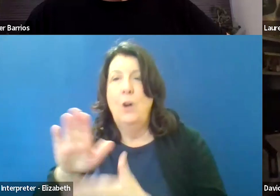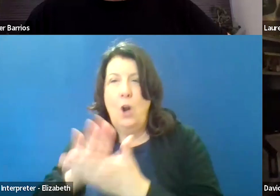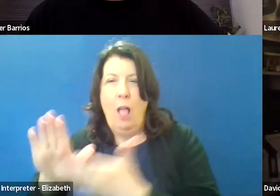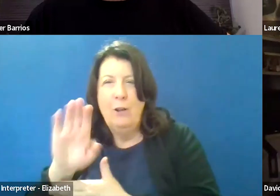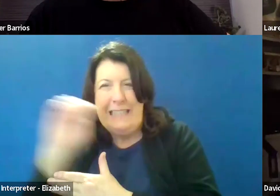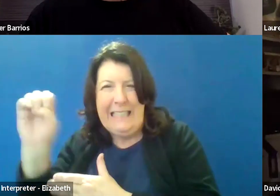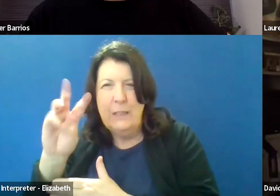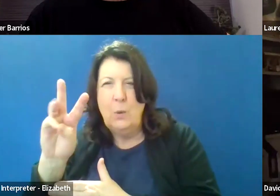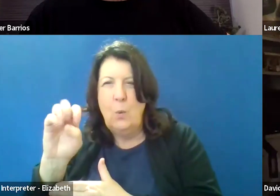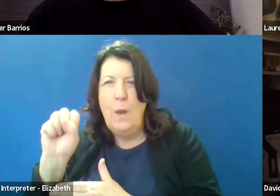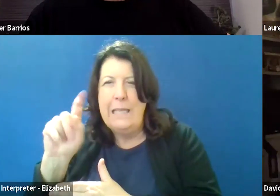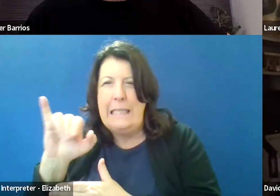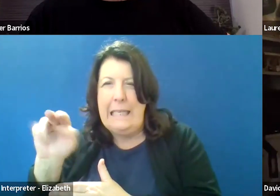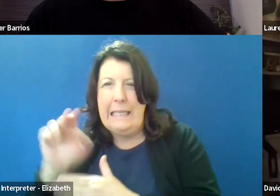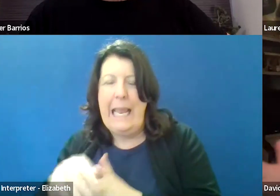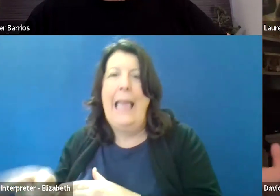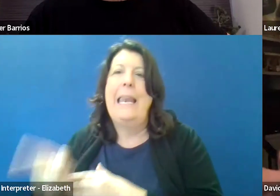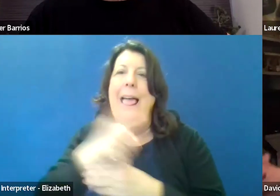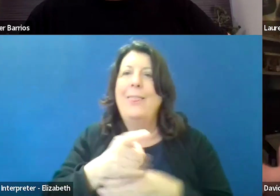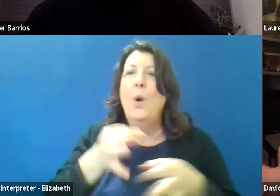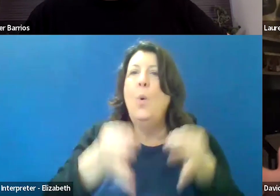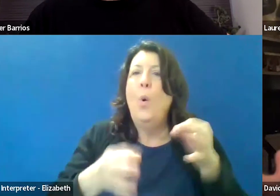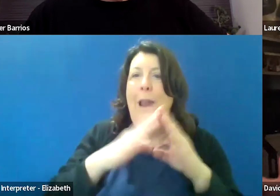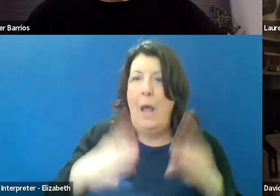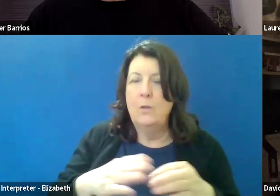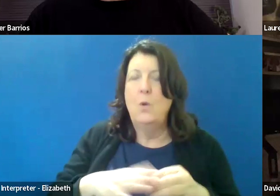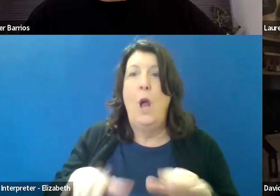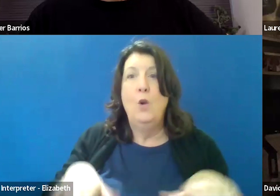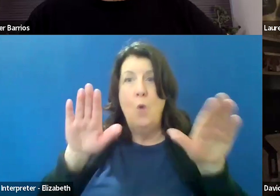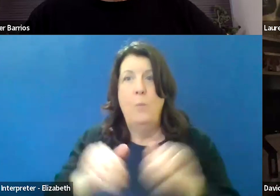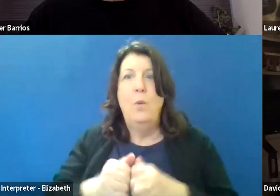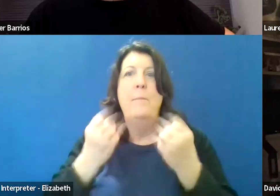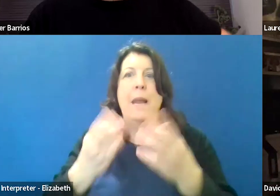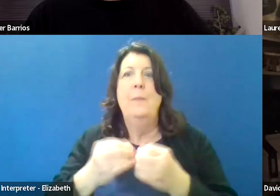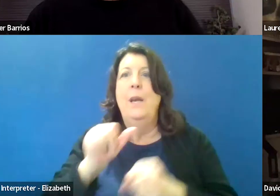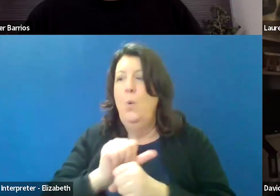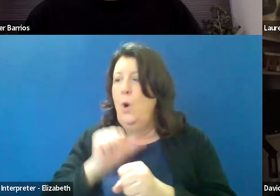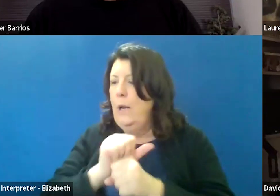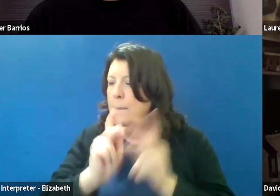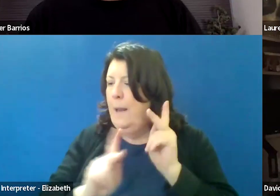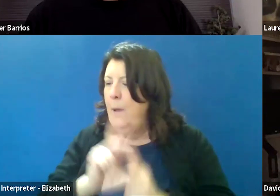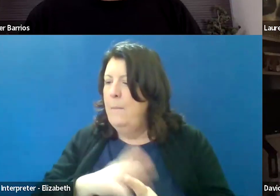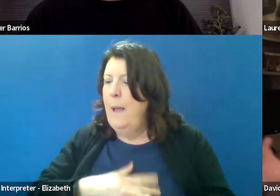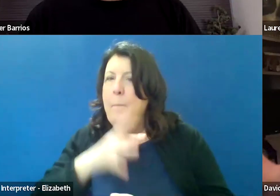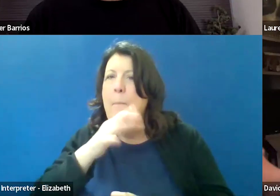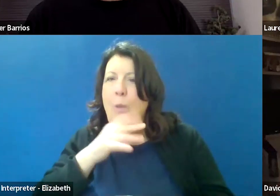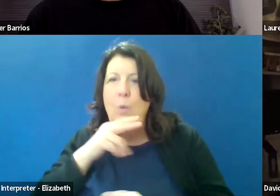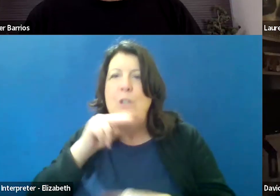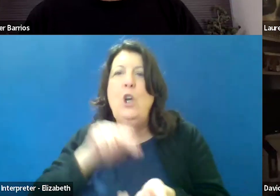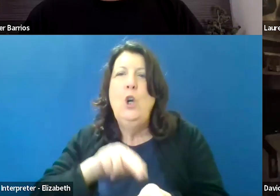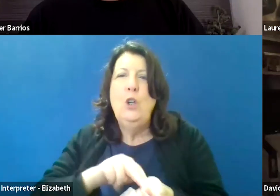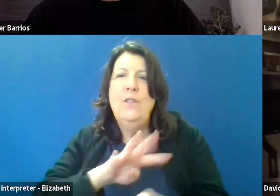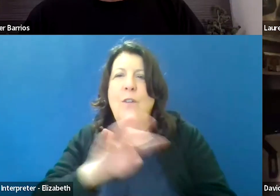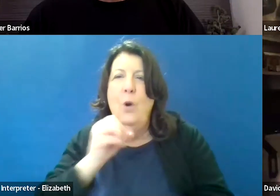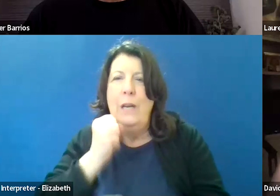Connecticut. And so I grew up around a lot of working people who actually work for a living, you know. My mom was a nurse for 42 years, nurses assistants,